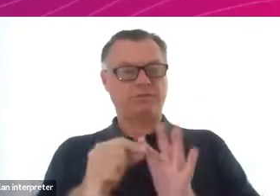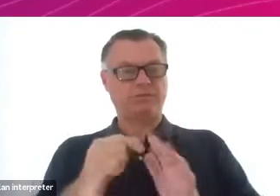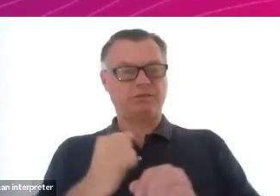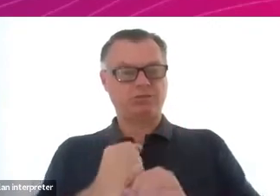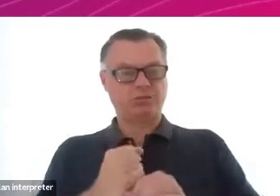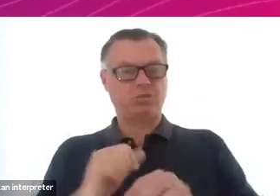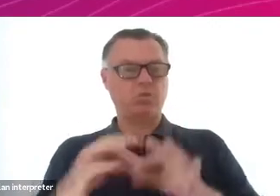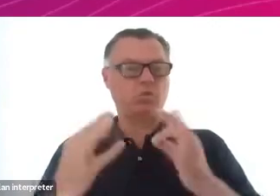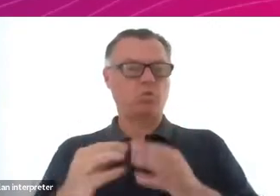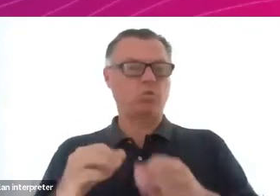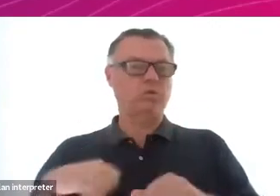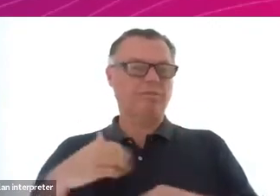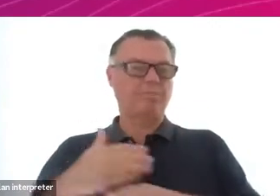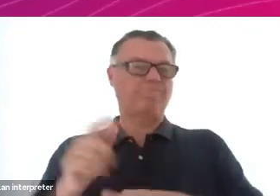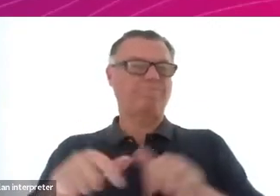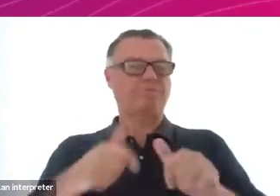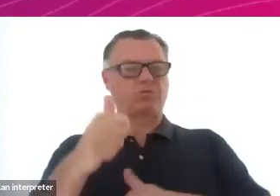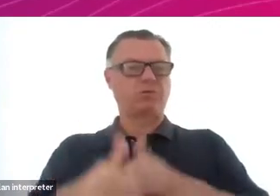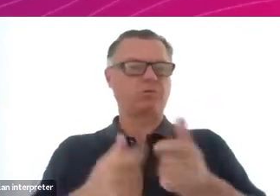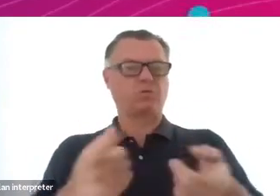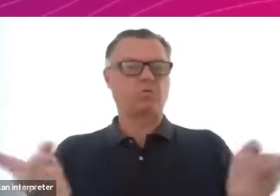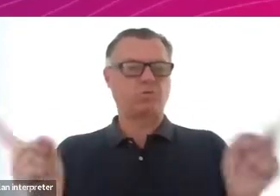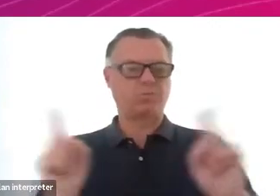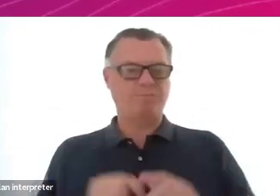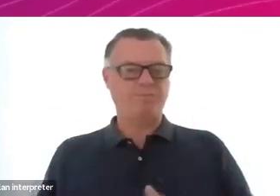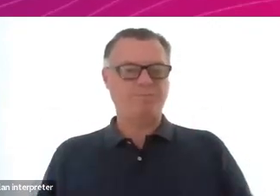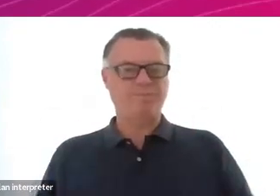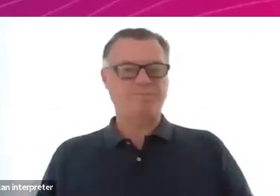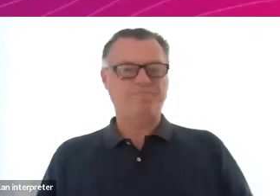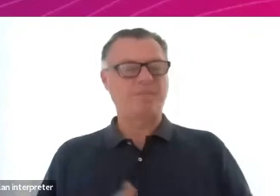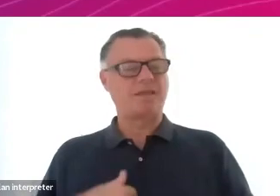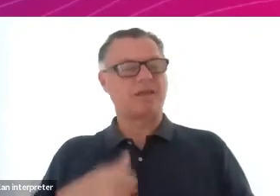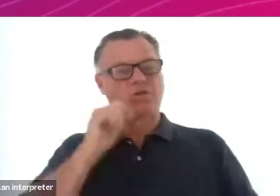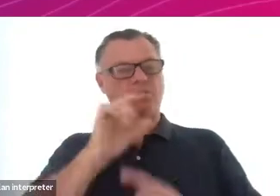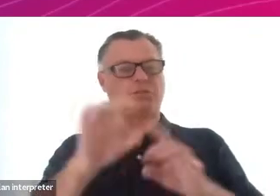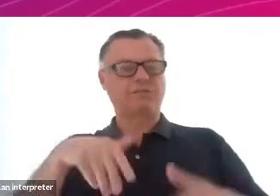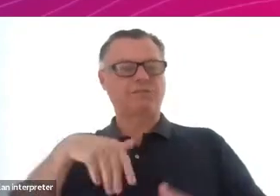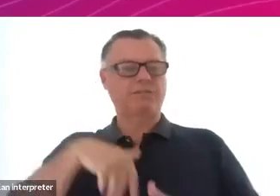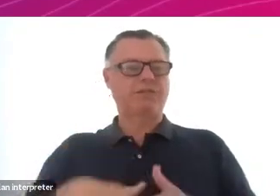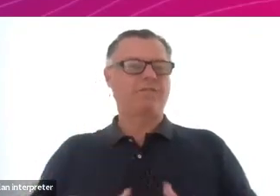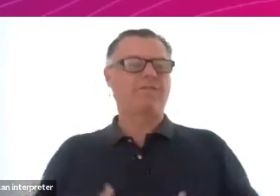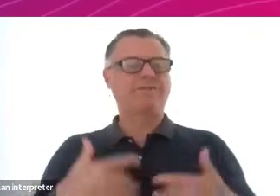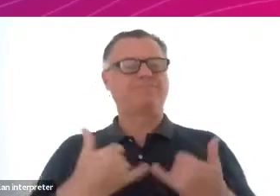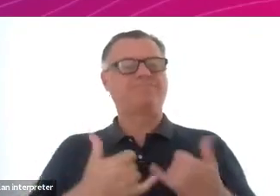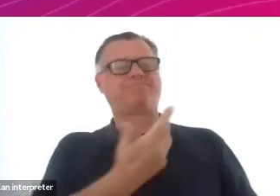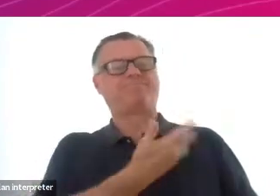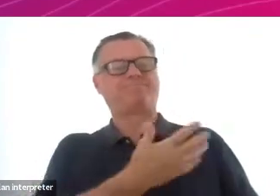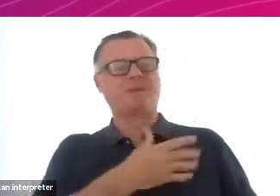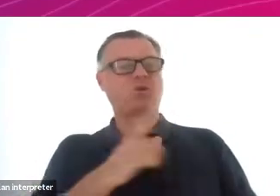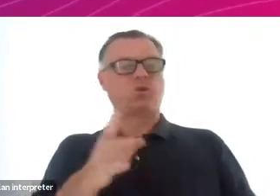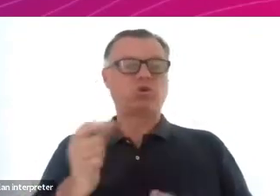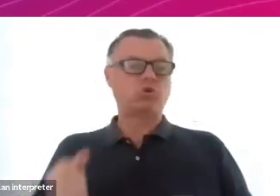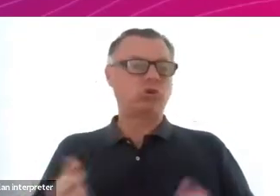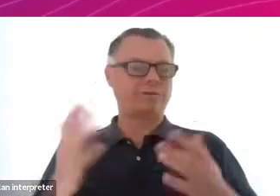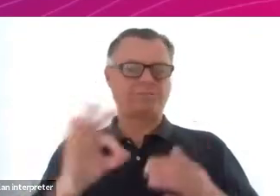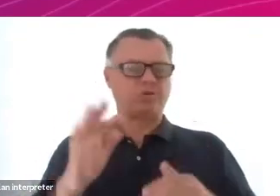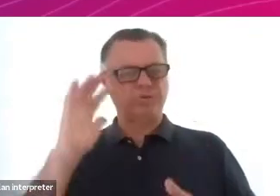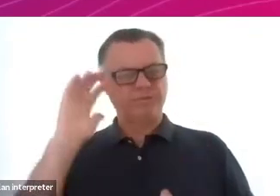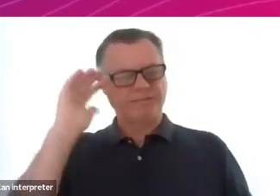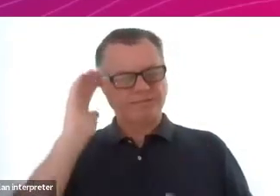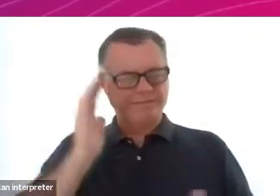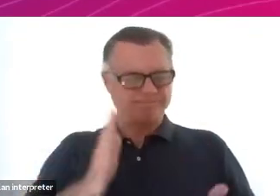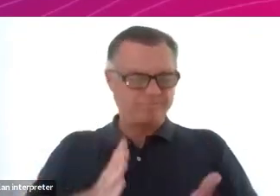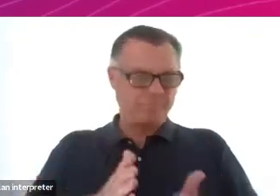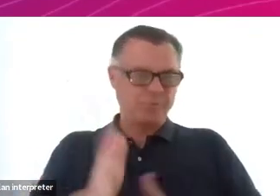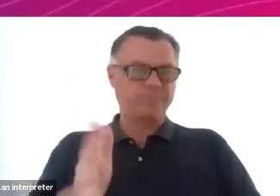employees, congratulations to each and every one of you. You must be so proud, the perseverance that you've shown, and